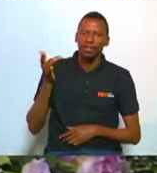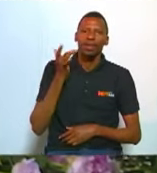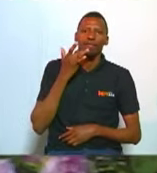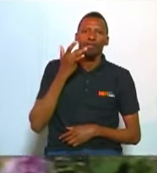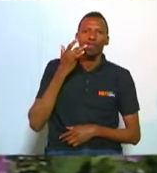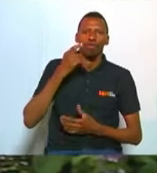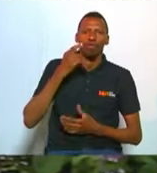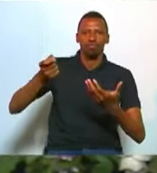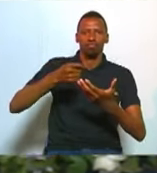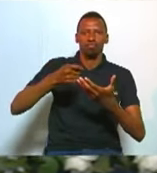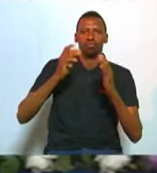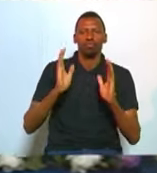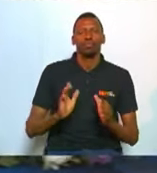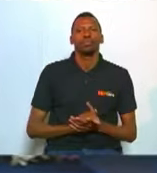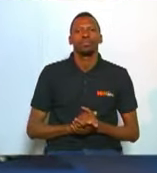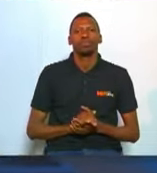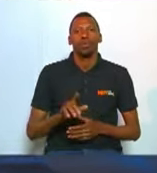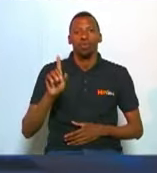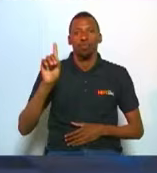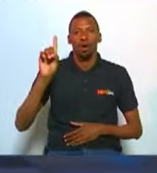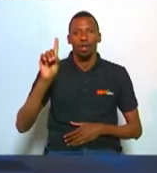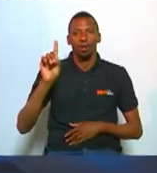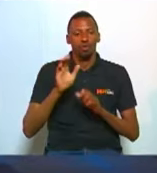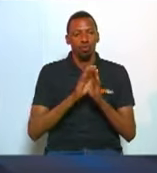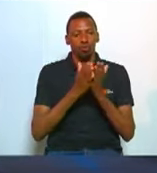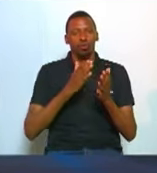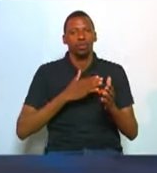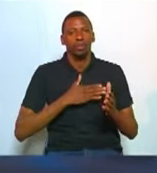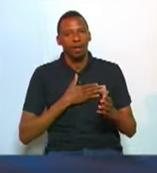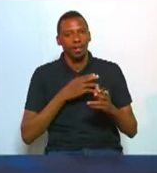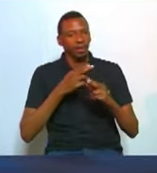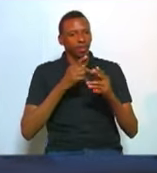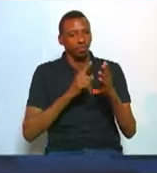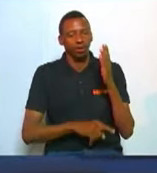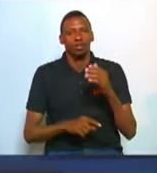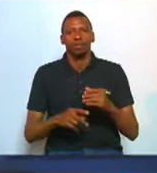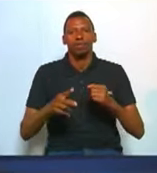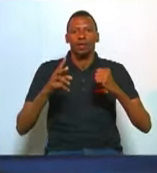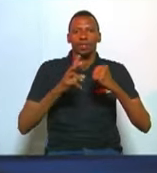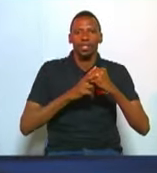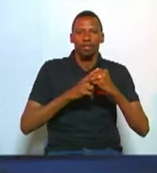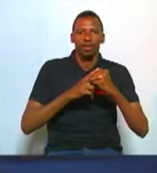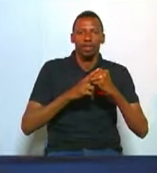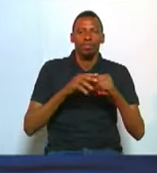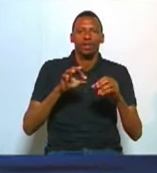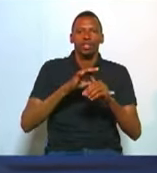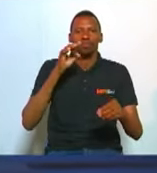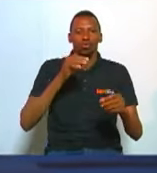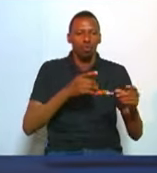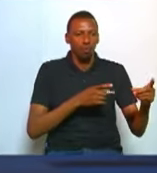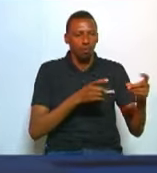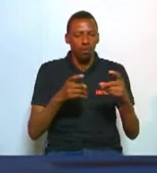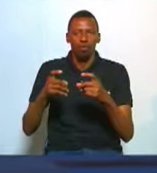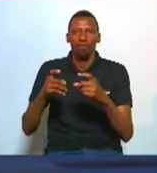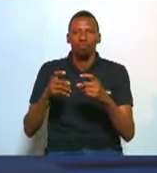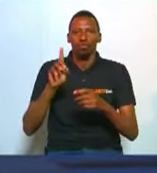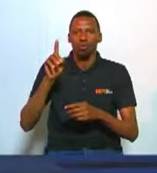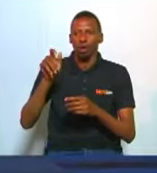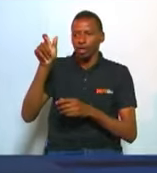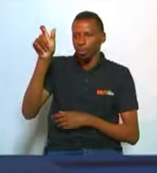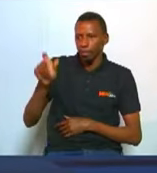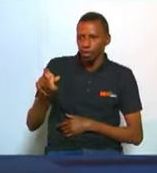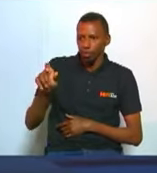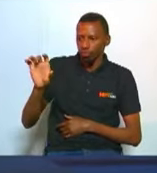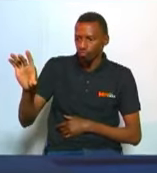written, Seven Spiritual Weapons in Spiritual Warfare, one of the people I quoted is